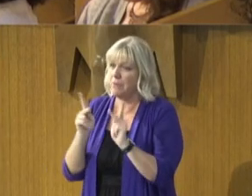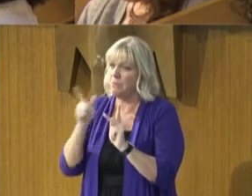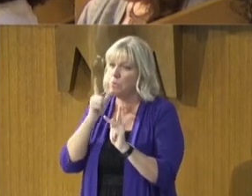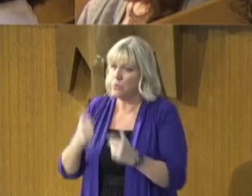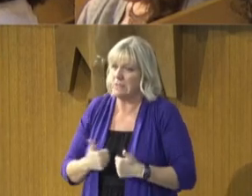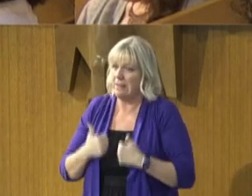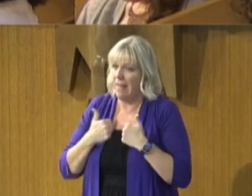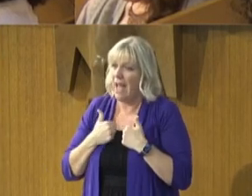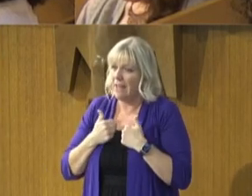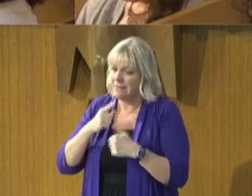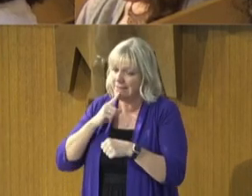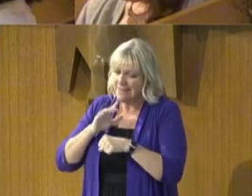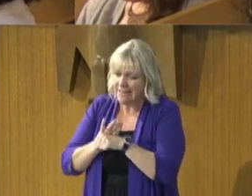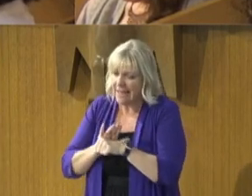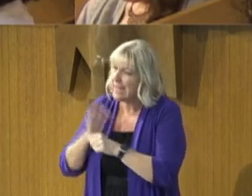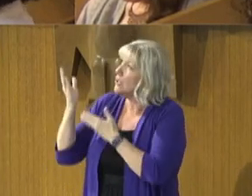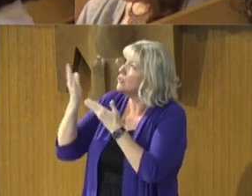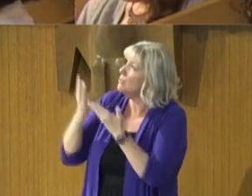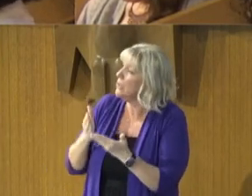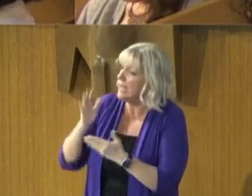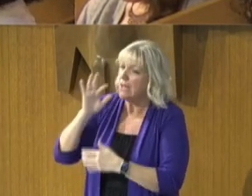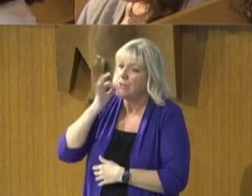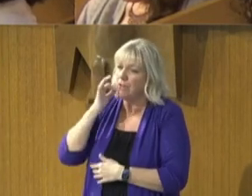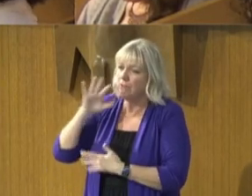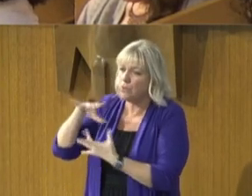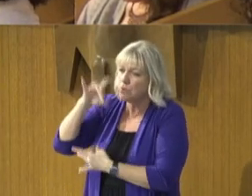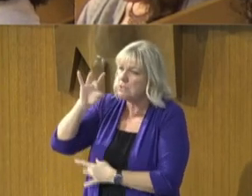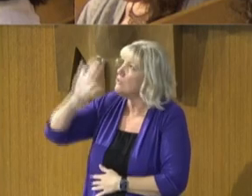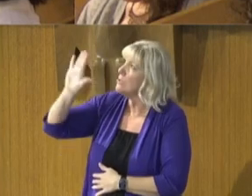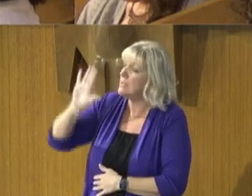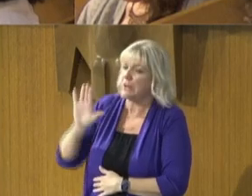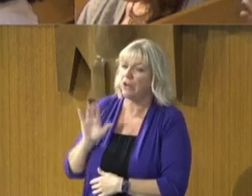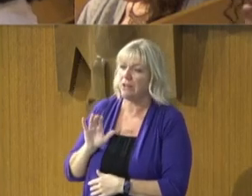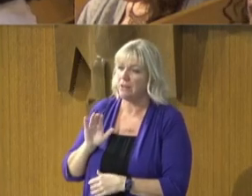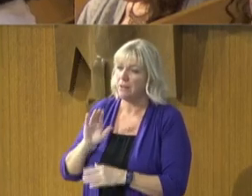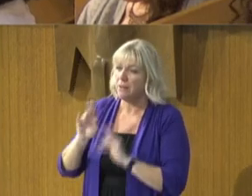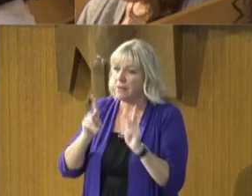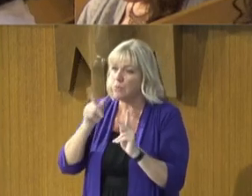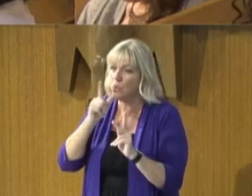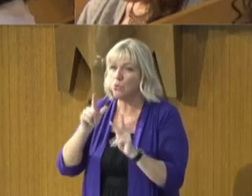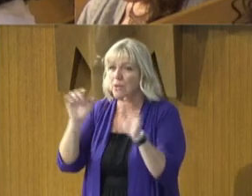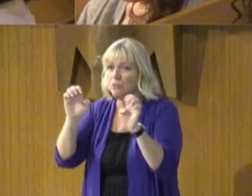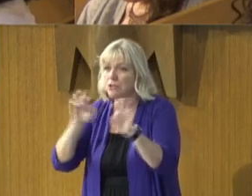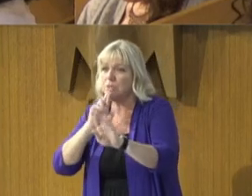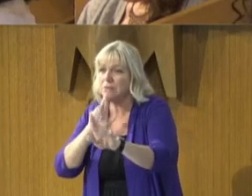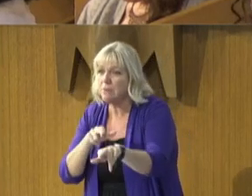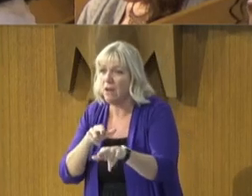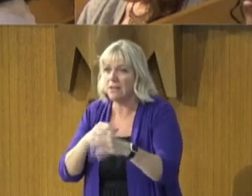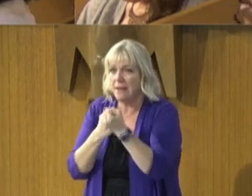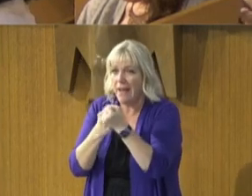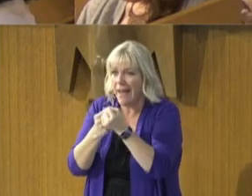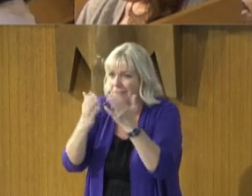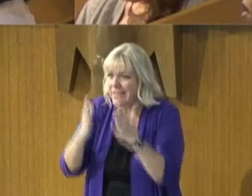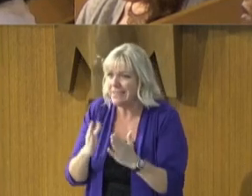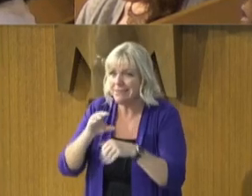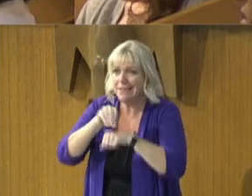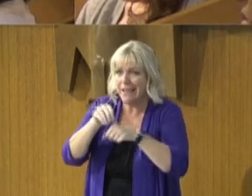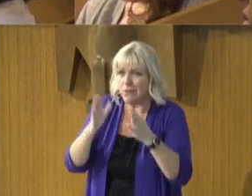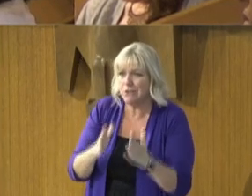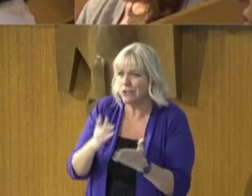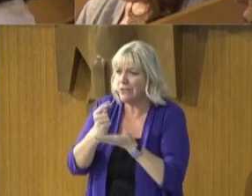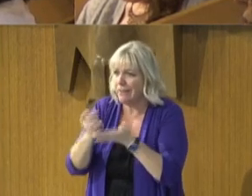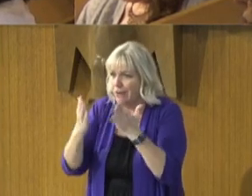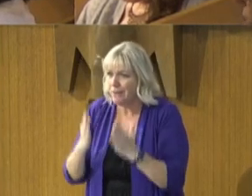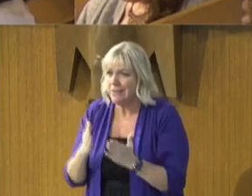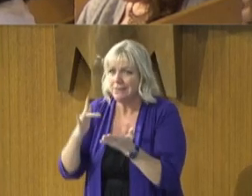forth the fruit of your spirit, first responders, advocates, counselors, therapists,